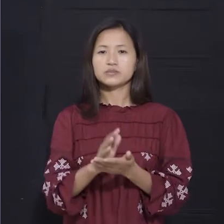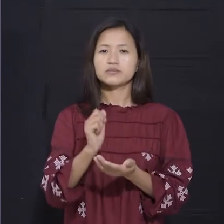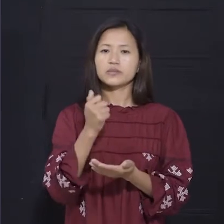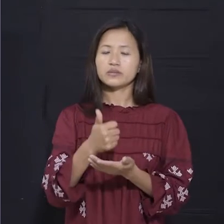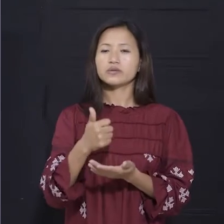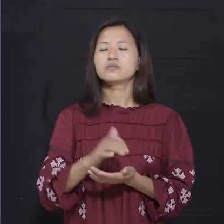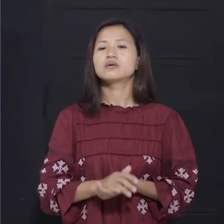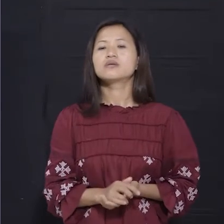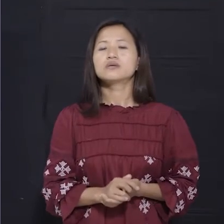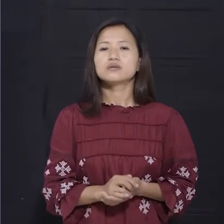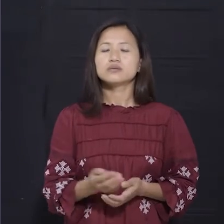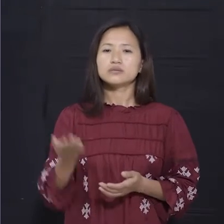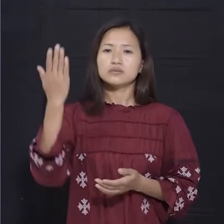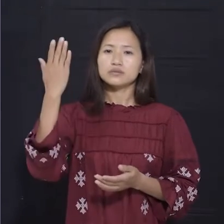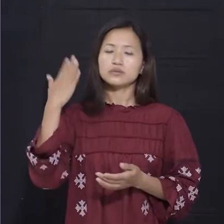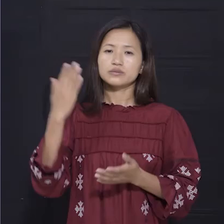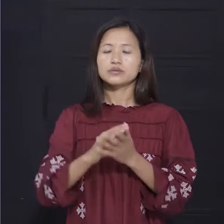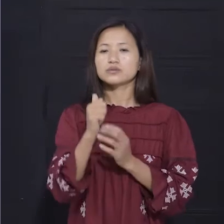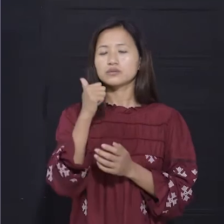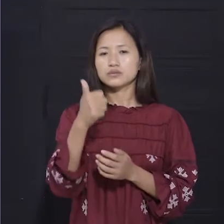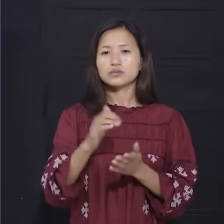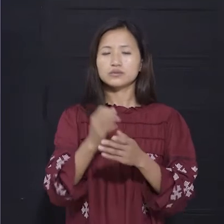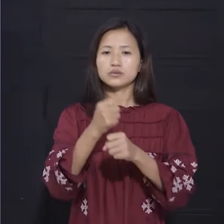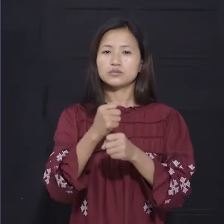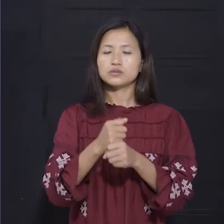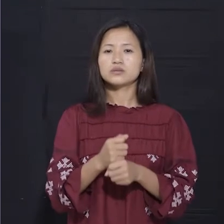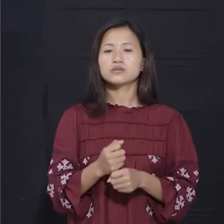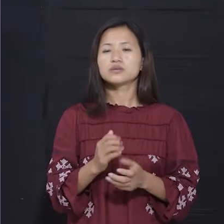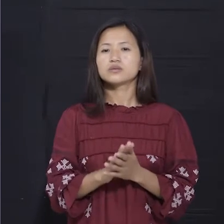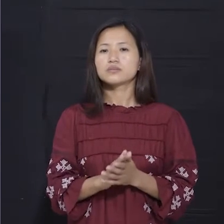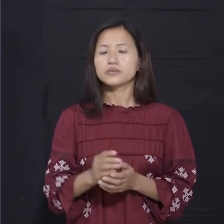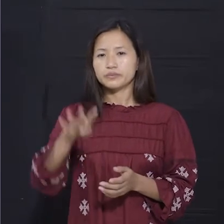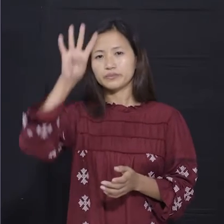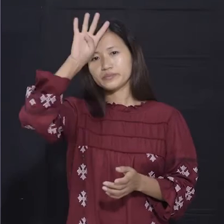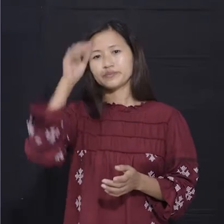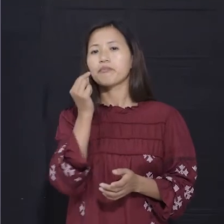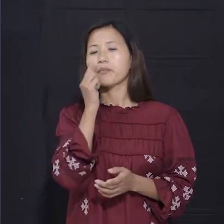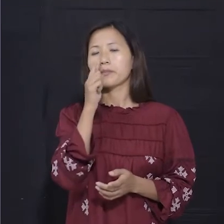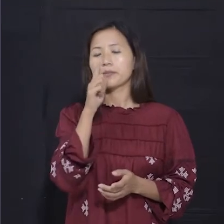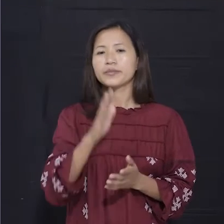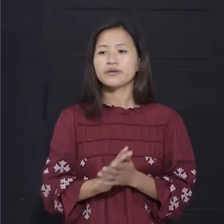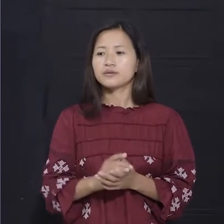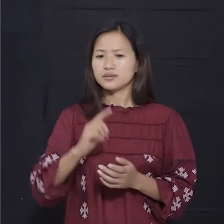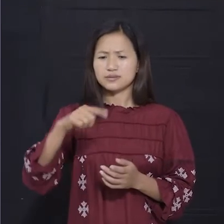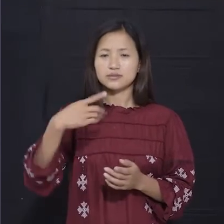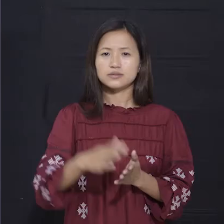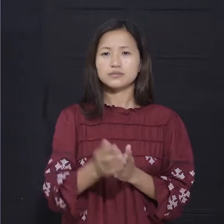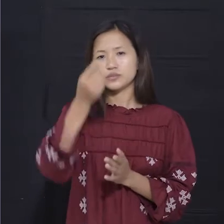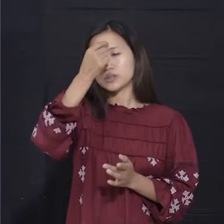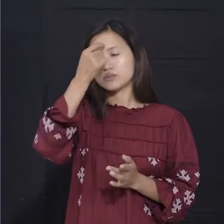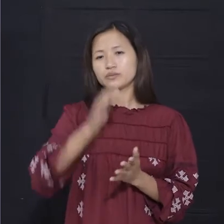assigned a work. So during the Gupta times, even the princes had to look after certain provinces,